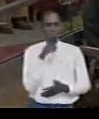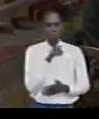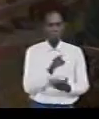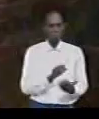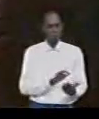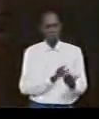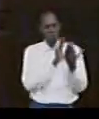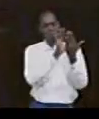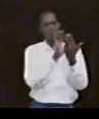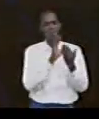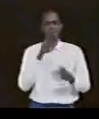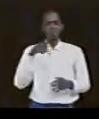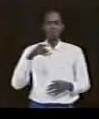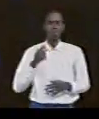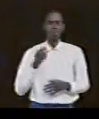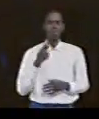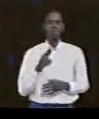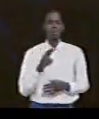face,